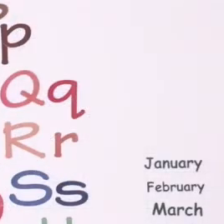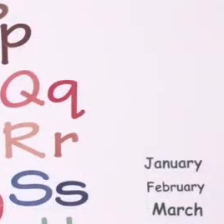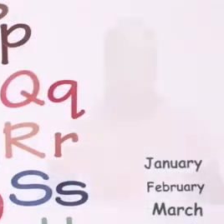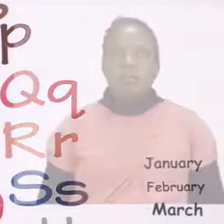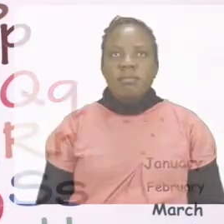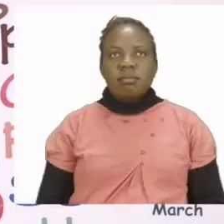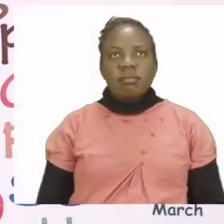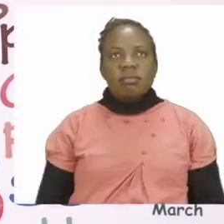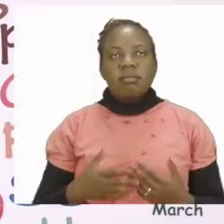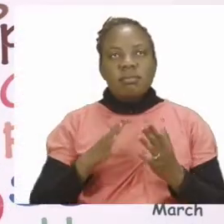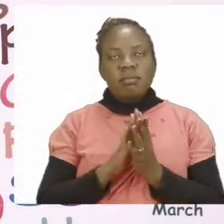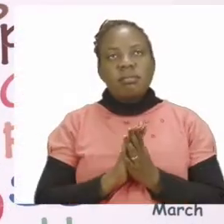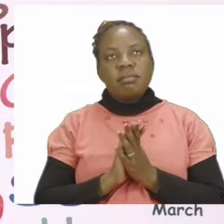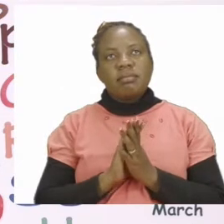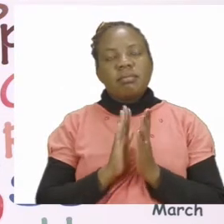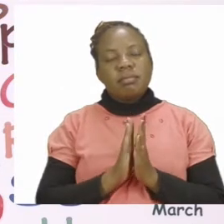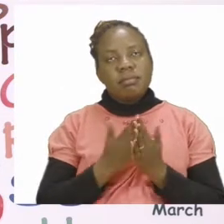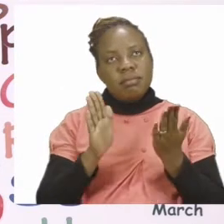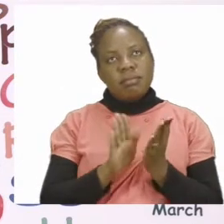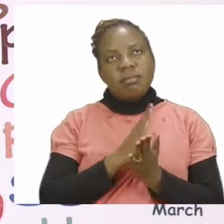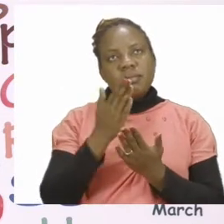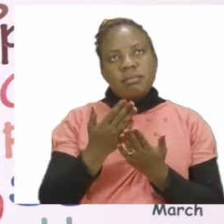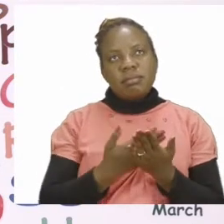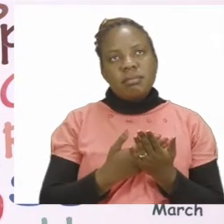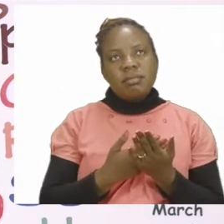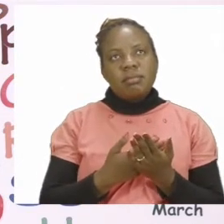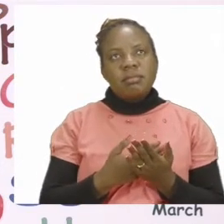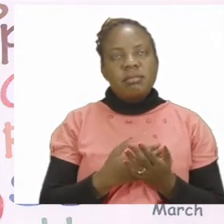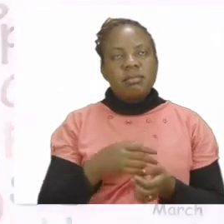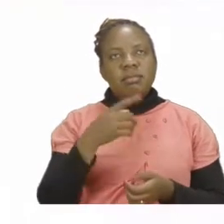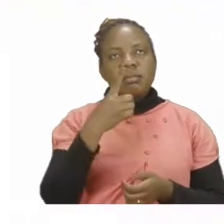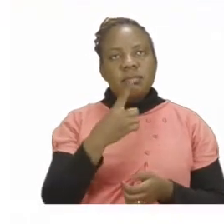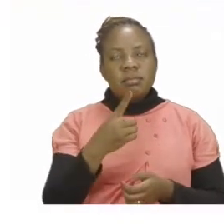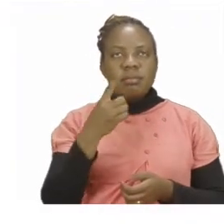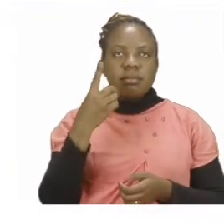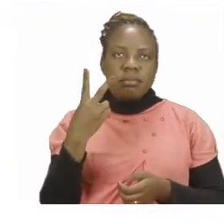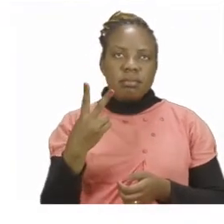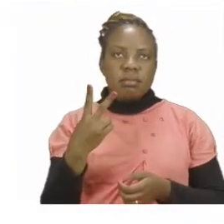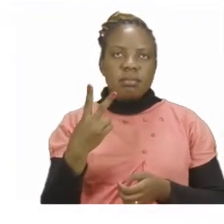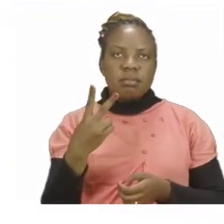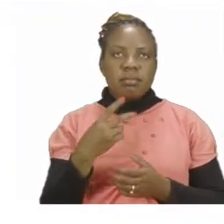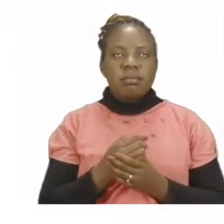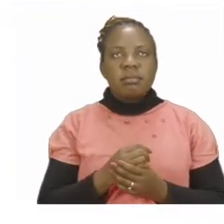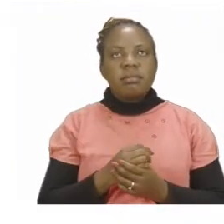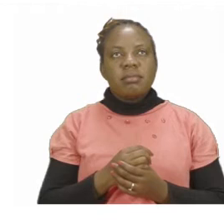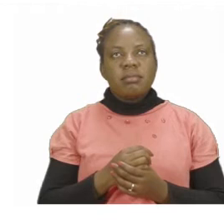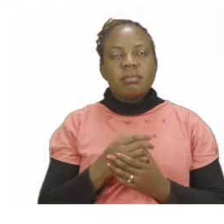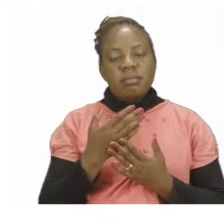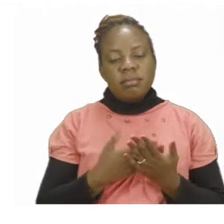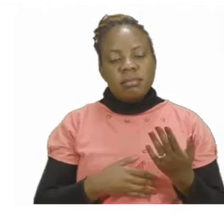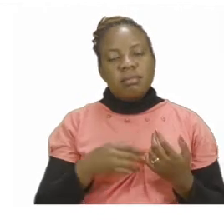For this part of our lesson, let's turn our booklets to page 12. On page